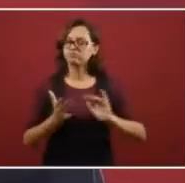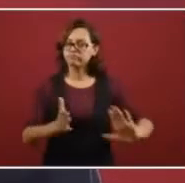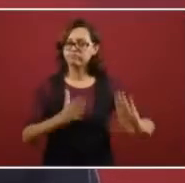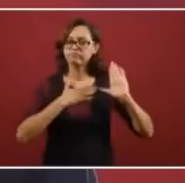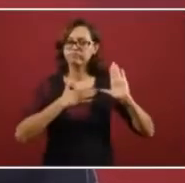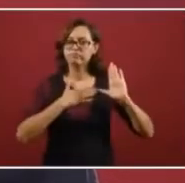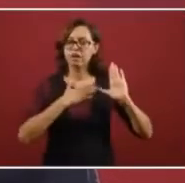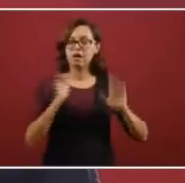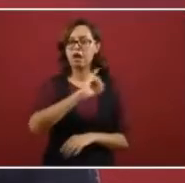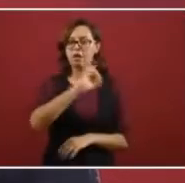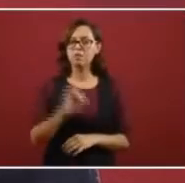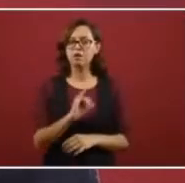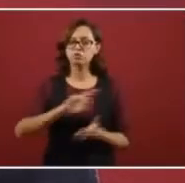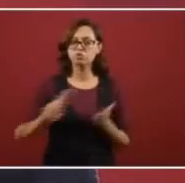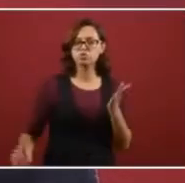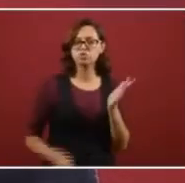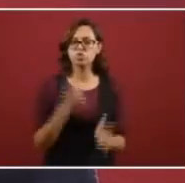will you have